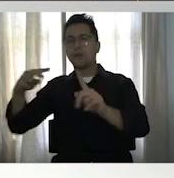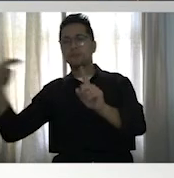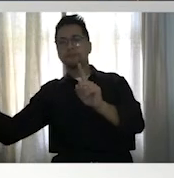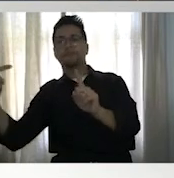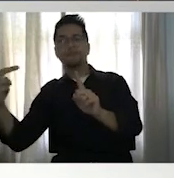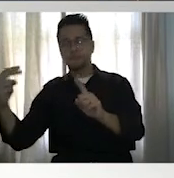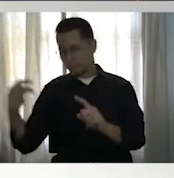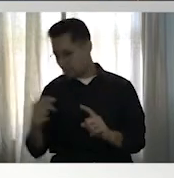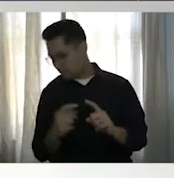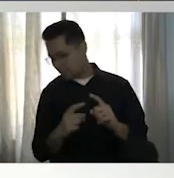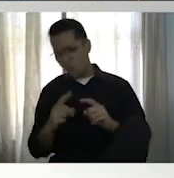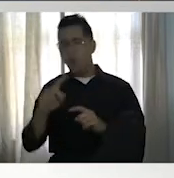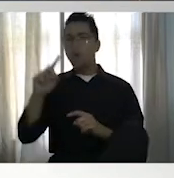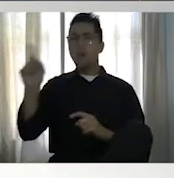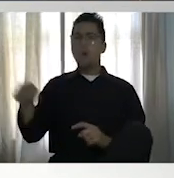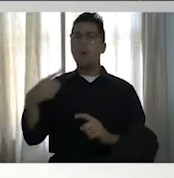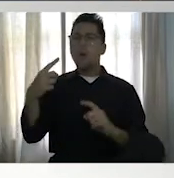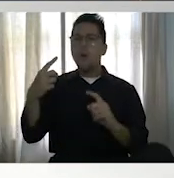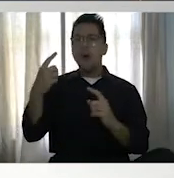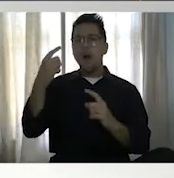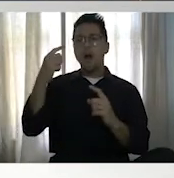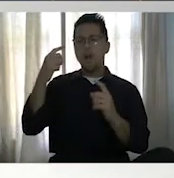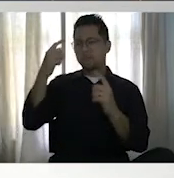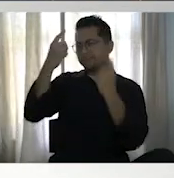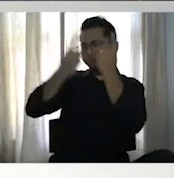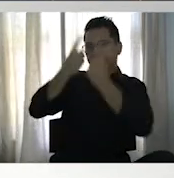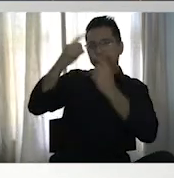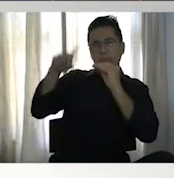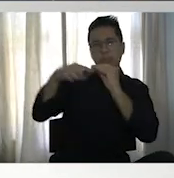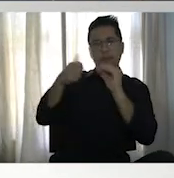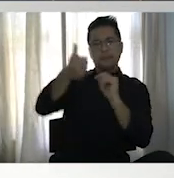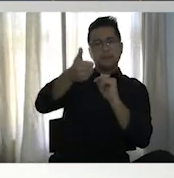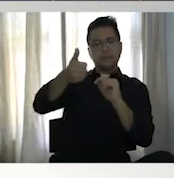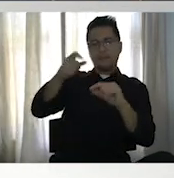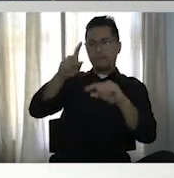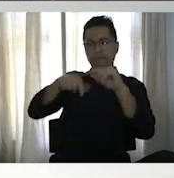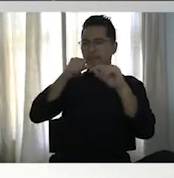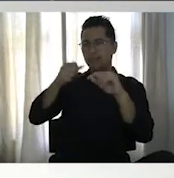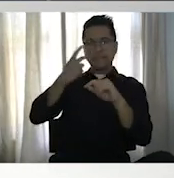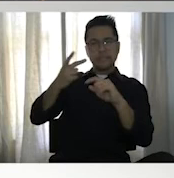only thinking of himself. He's not seeing the big picture.